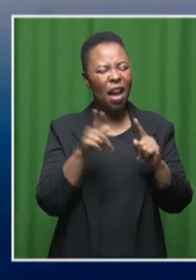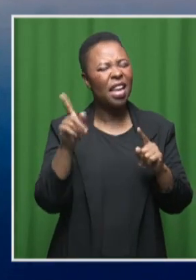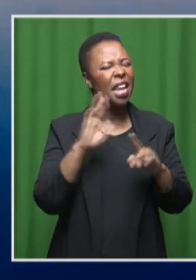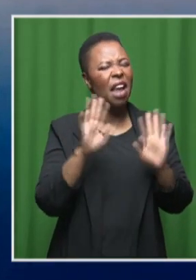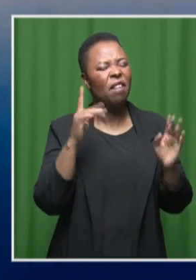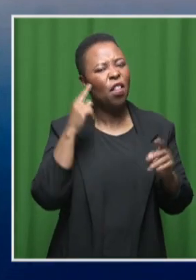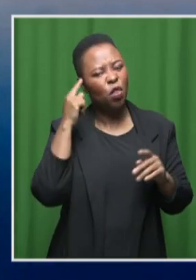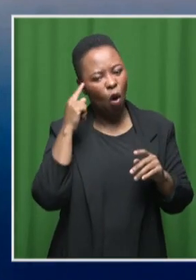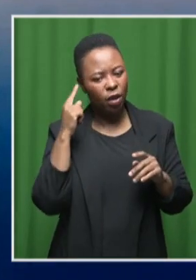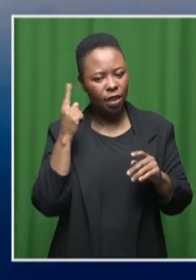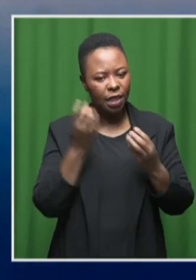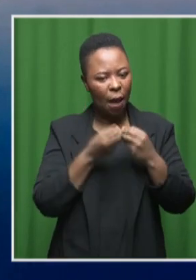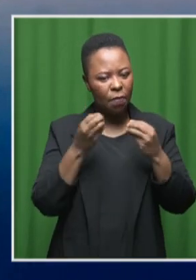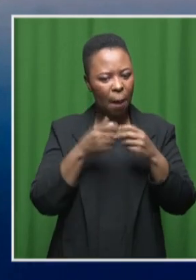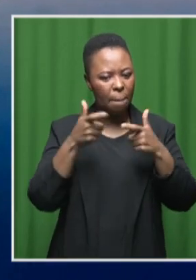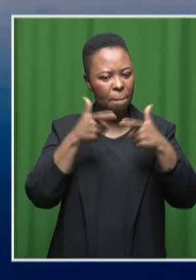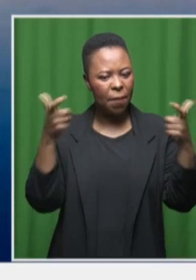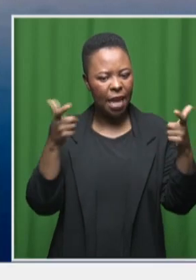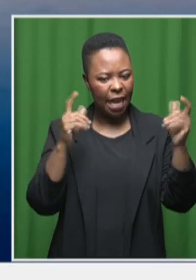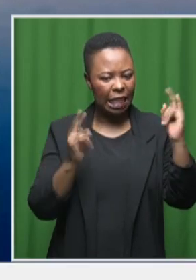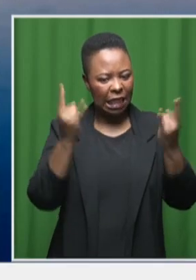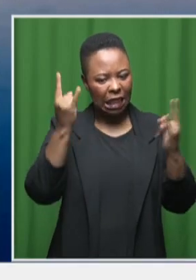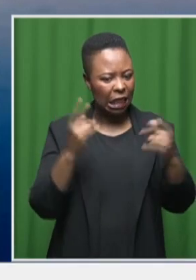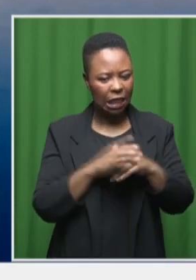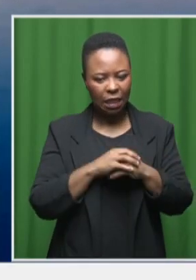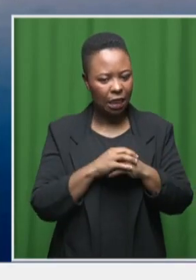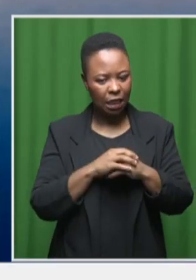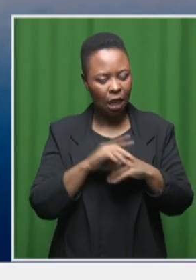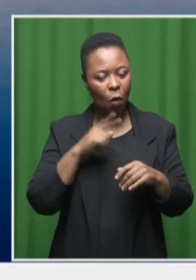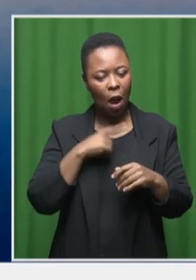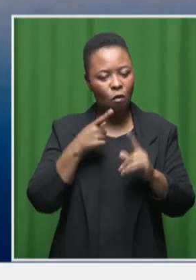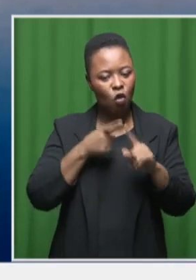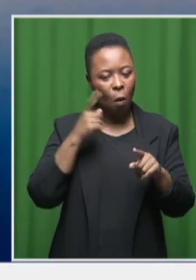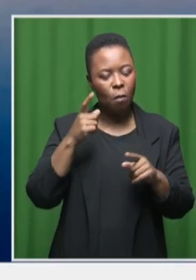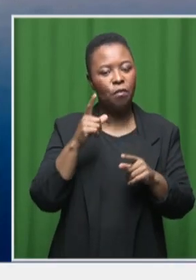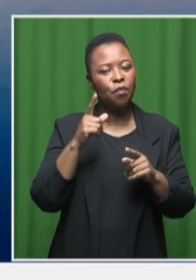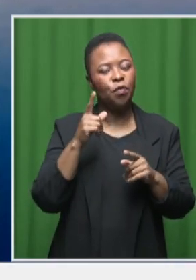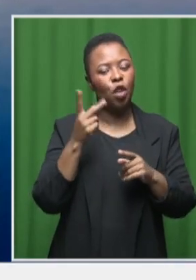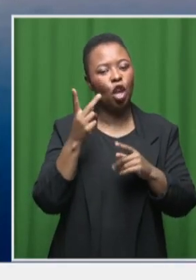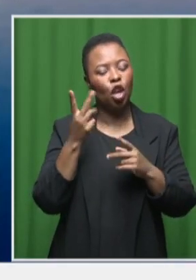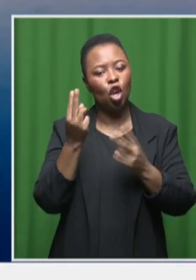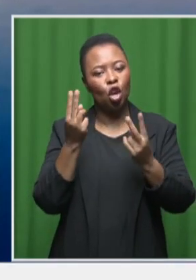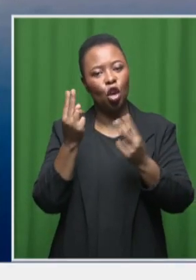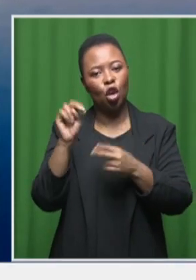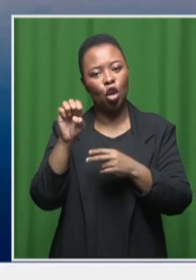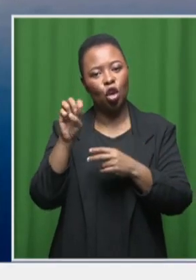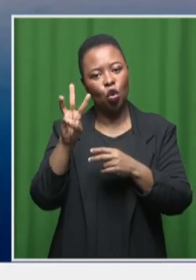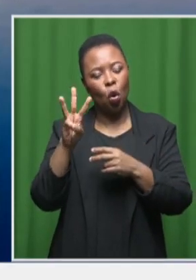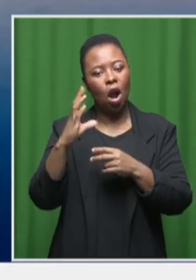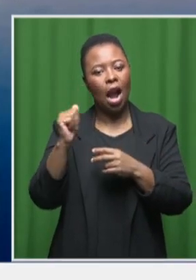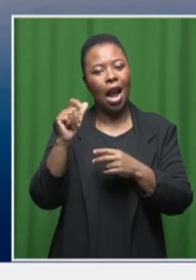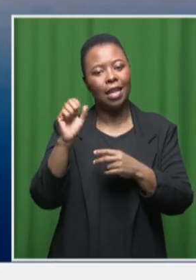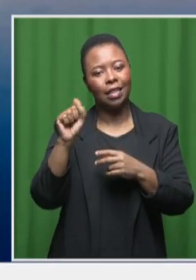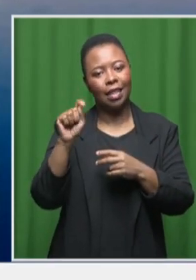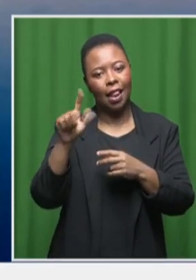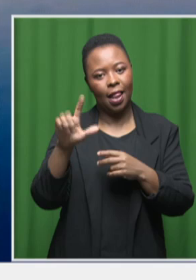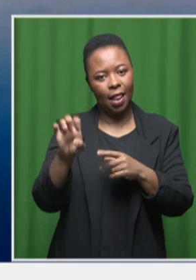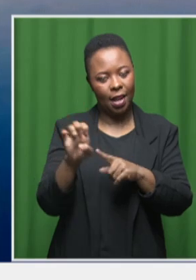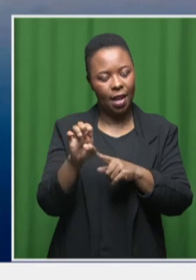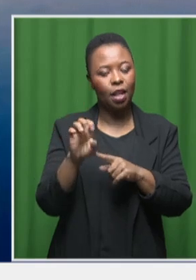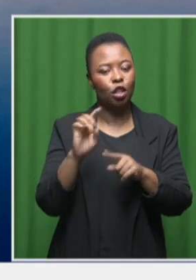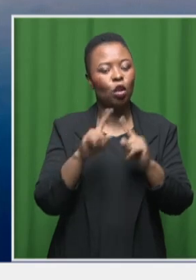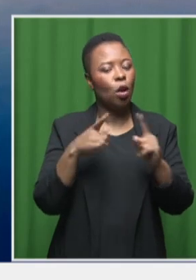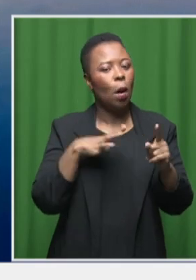something like big, like in the city, or I'm from Newcastle, so he just wanted it to have something